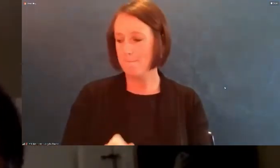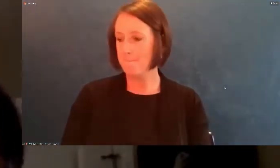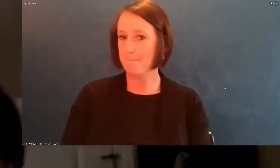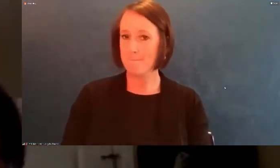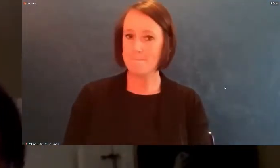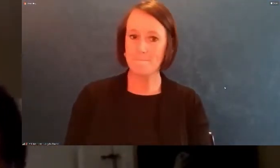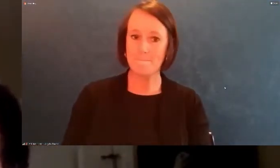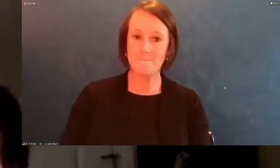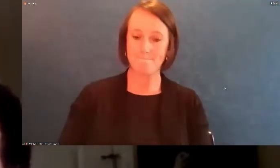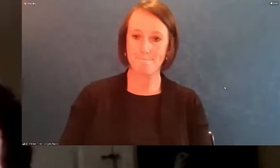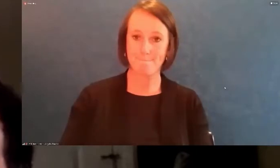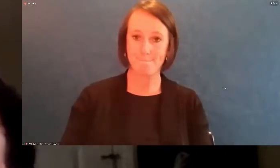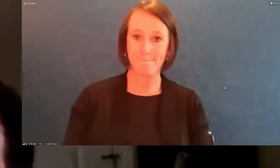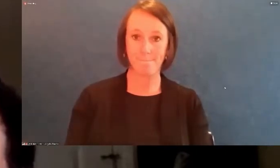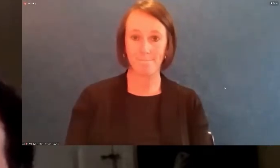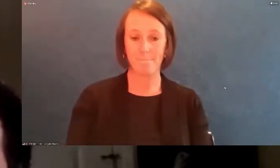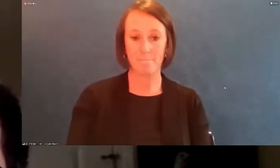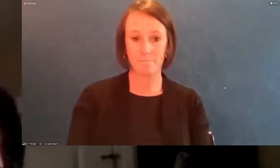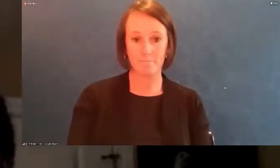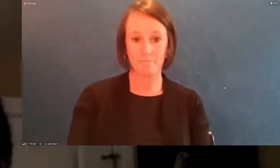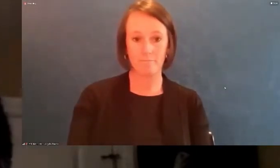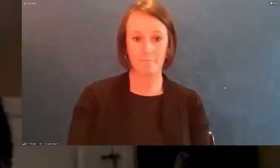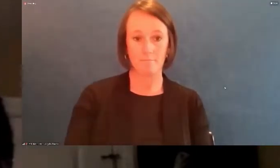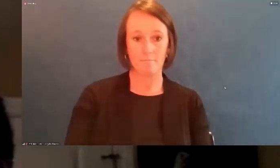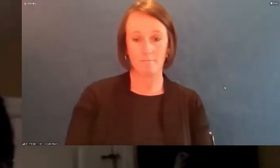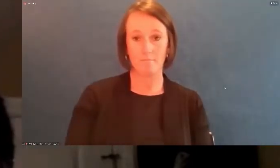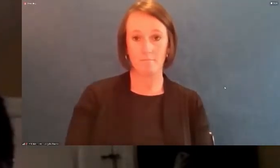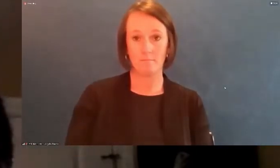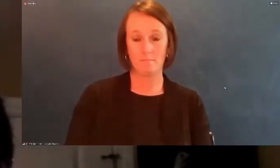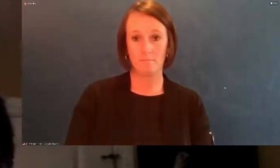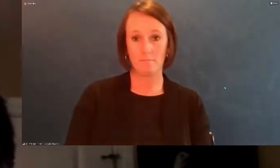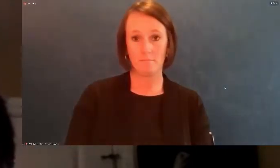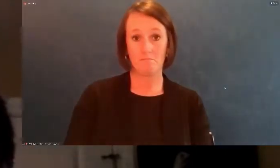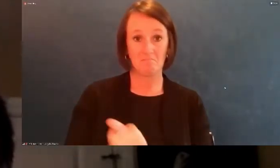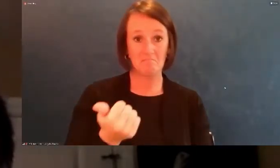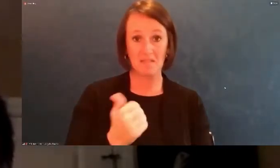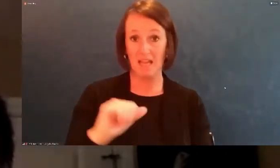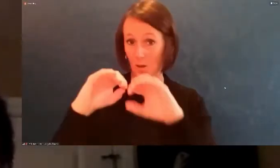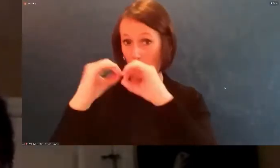Does anybody who's an adult, any parents, any of the organizers have a question?